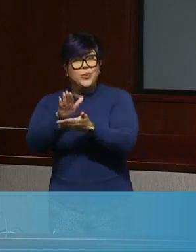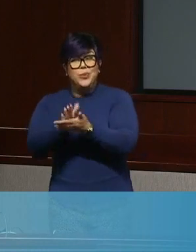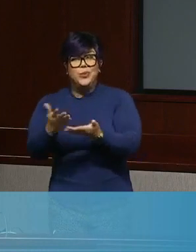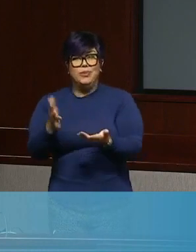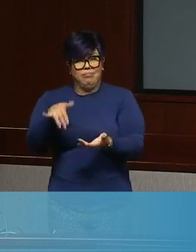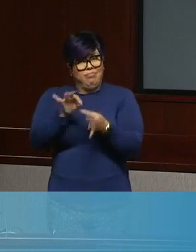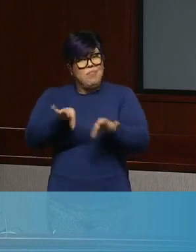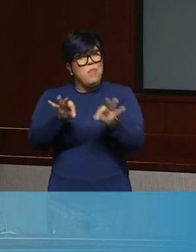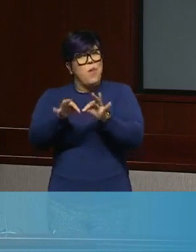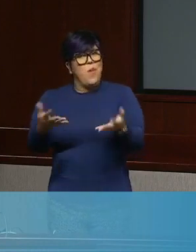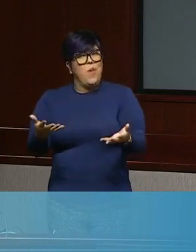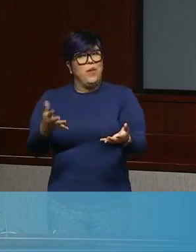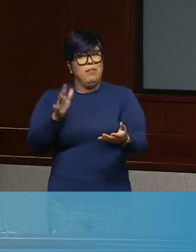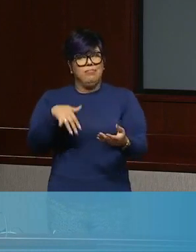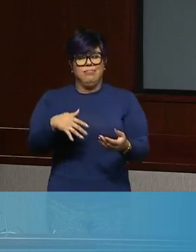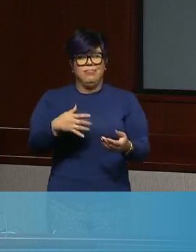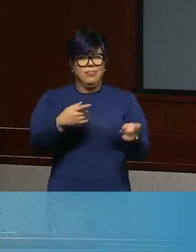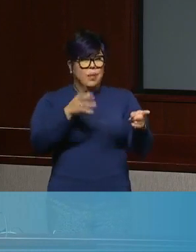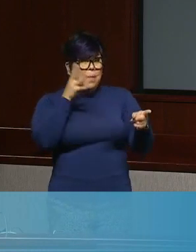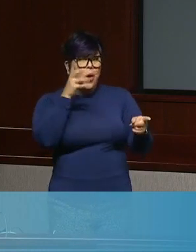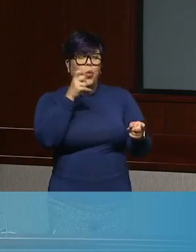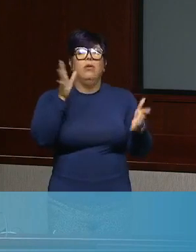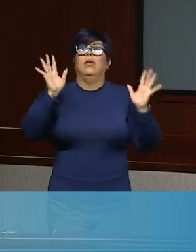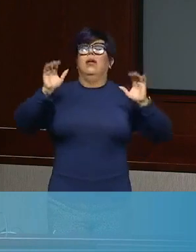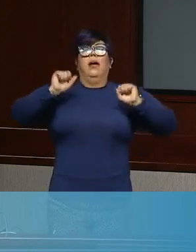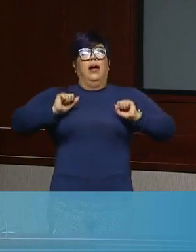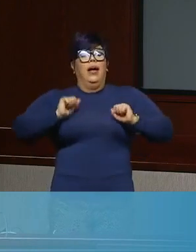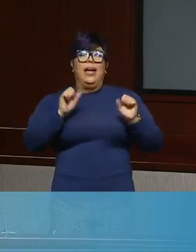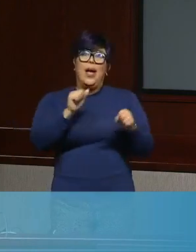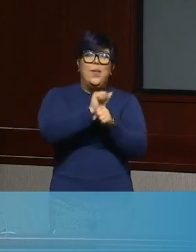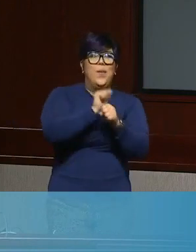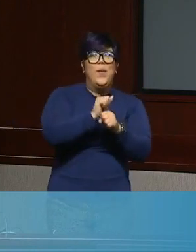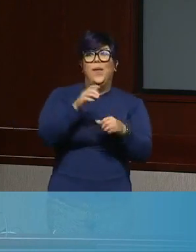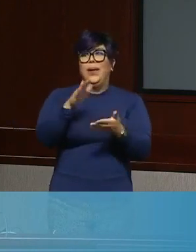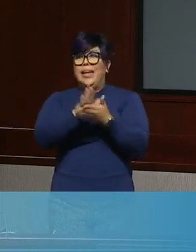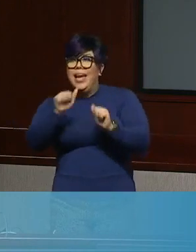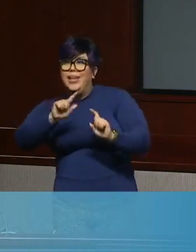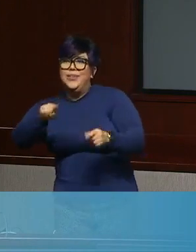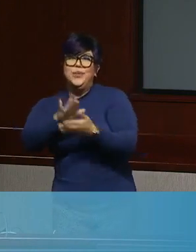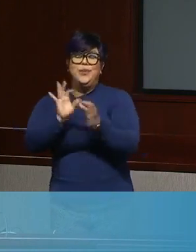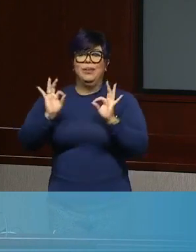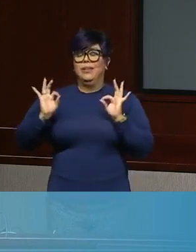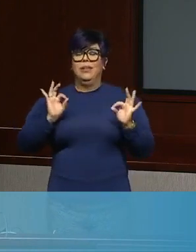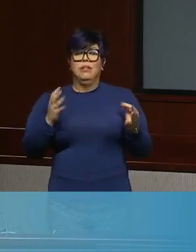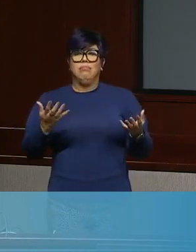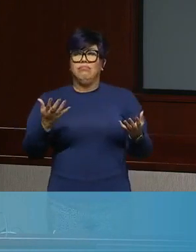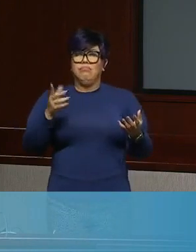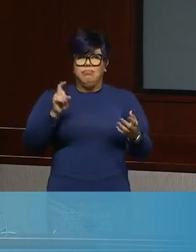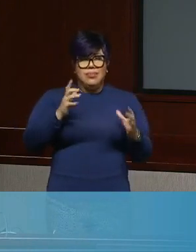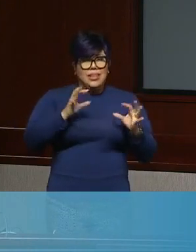in Kern County. It matters to students here in Kern County. So this arbitrary decision to roll in a brand new